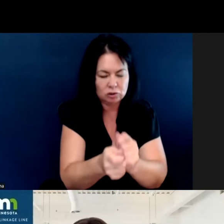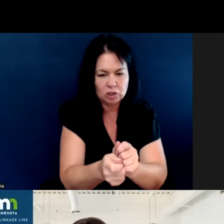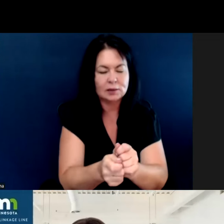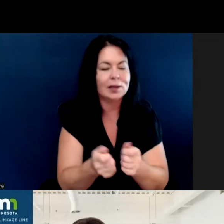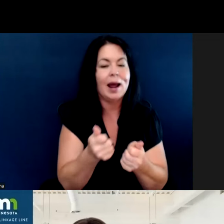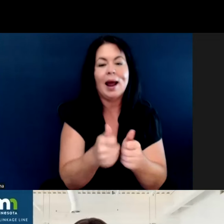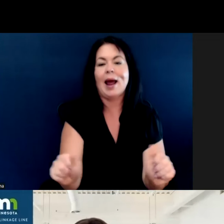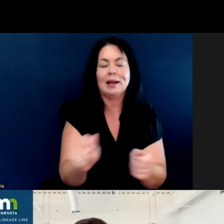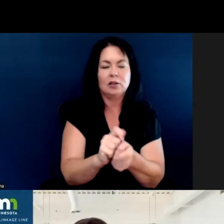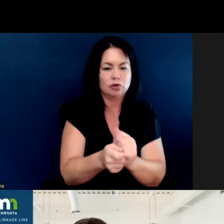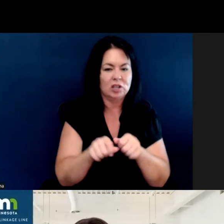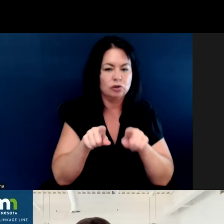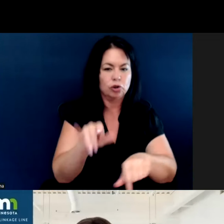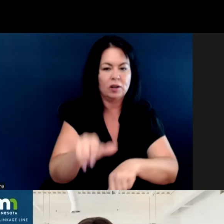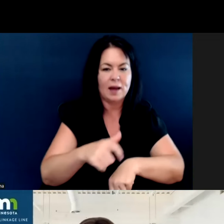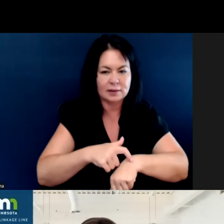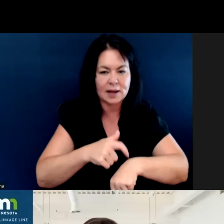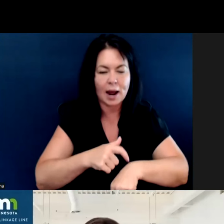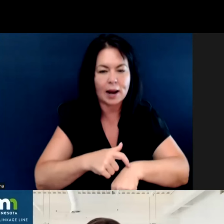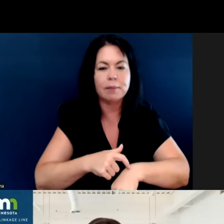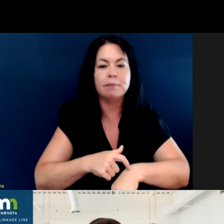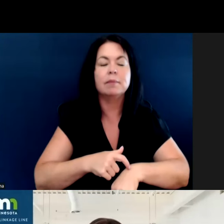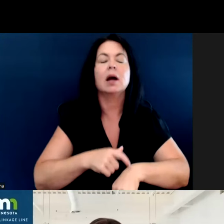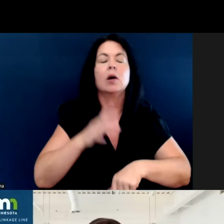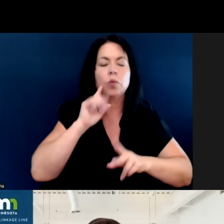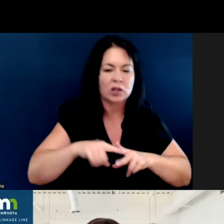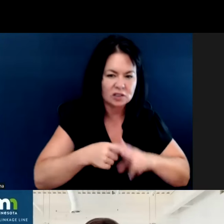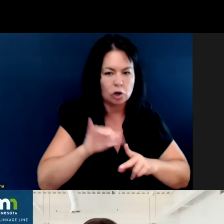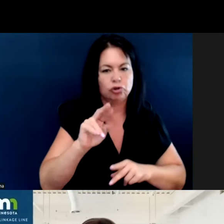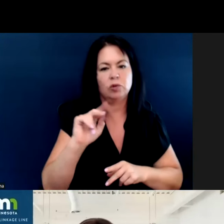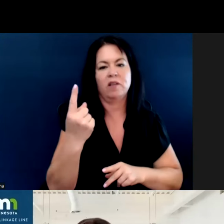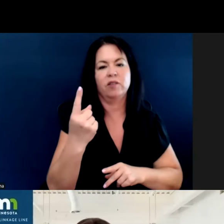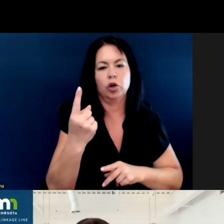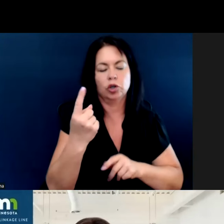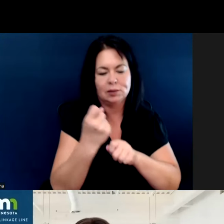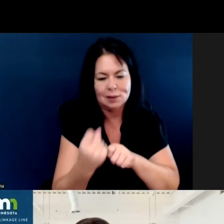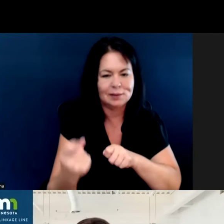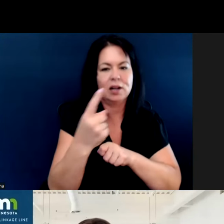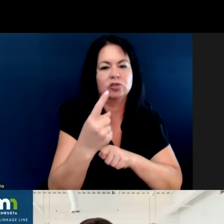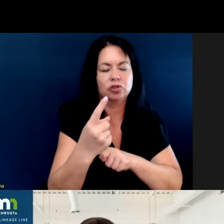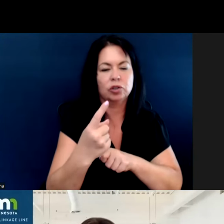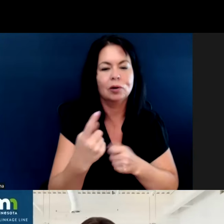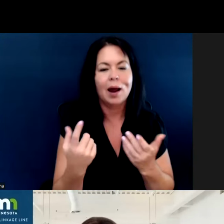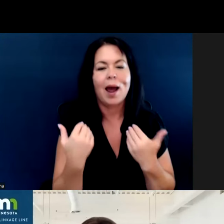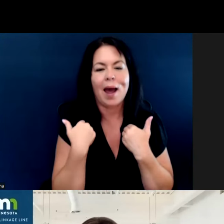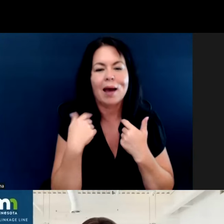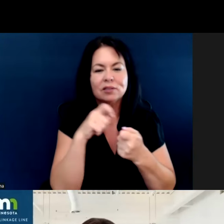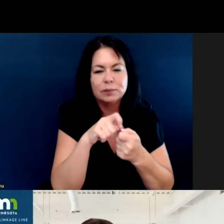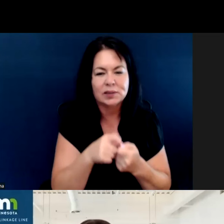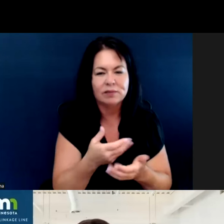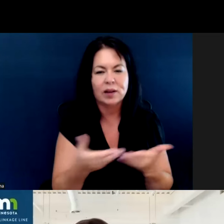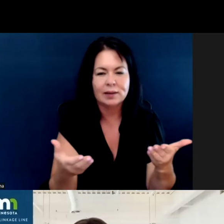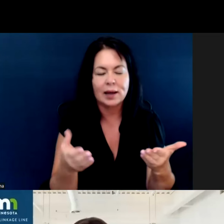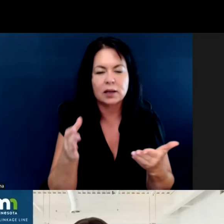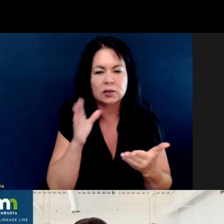that you change during that time takes effect on January 1st of the next year. Certain things will trigger special enrollment periods, so